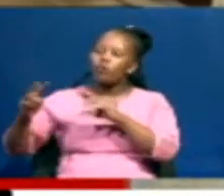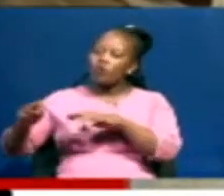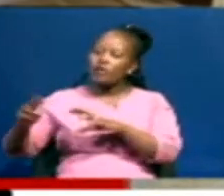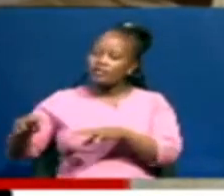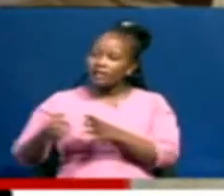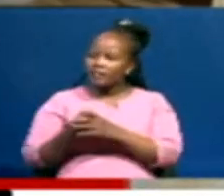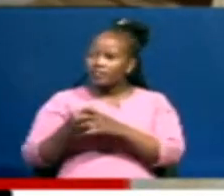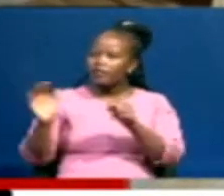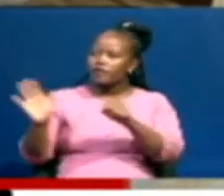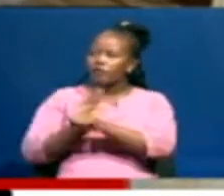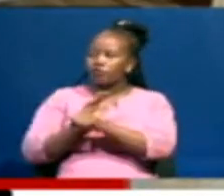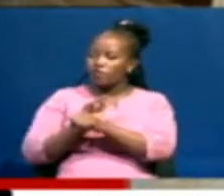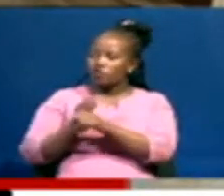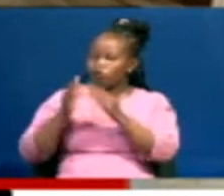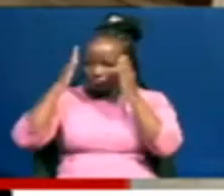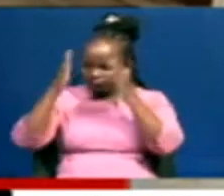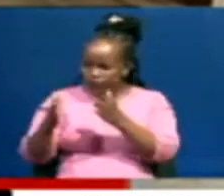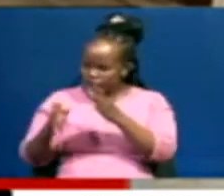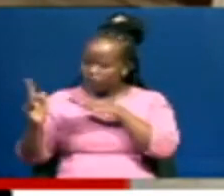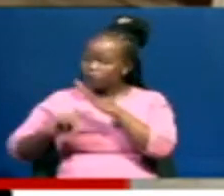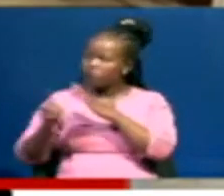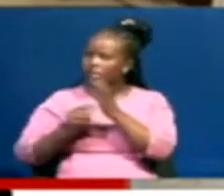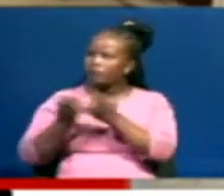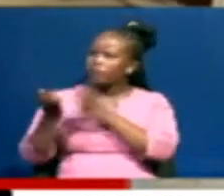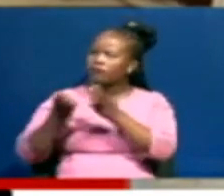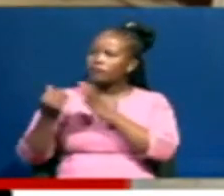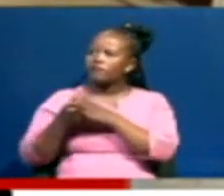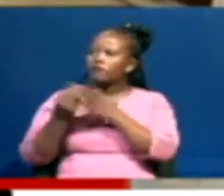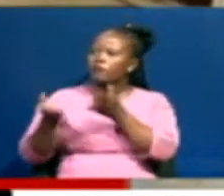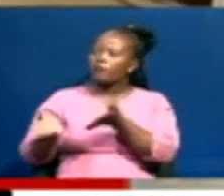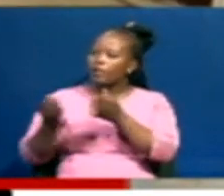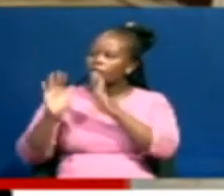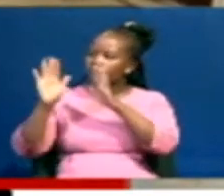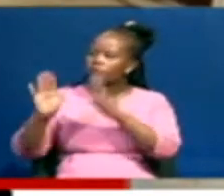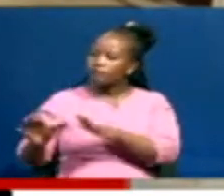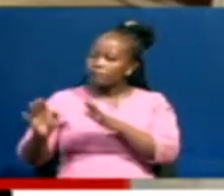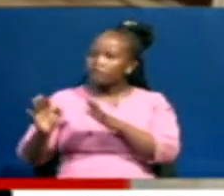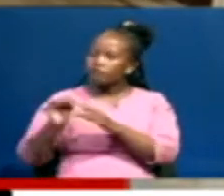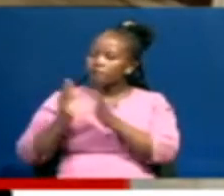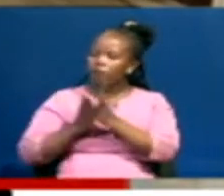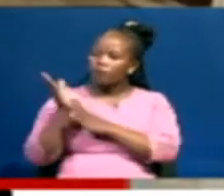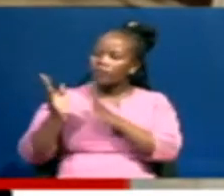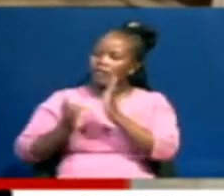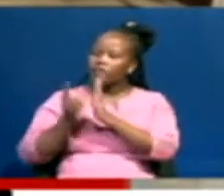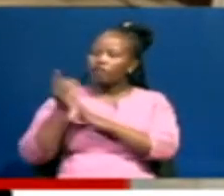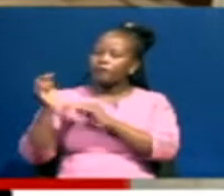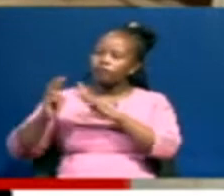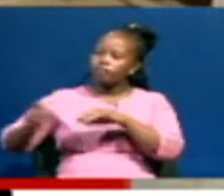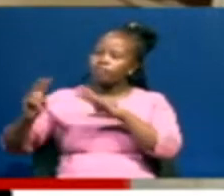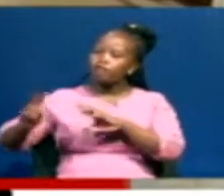domiciled within your ministry, and is a critical cog in developing research and, of course, helping in